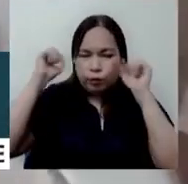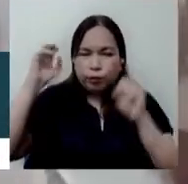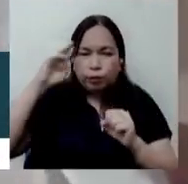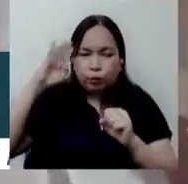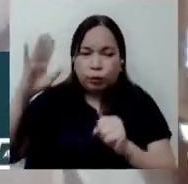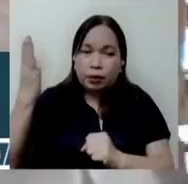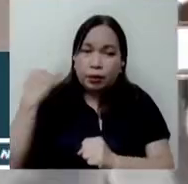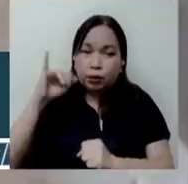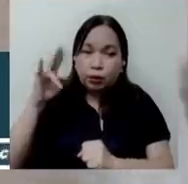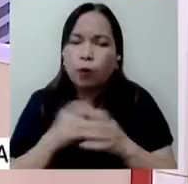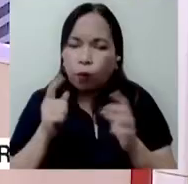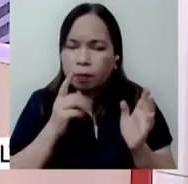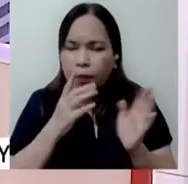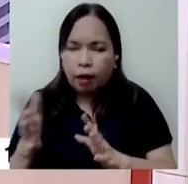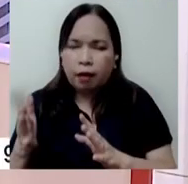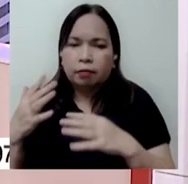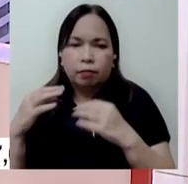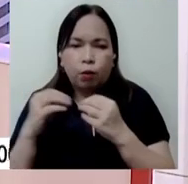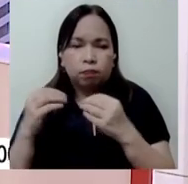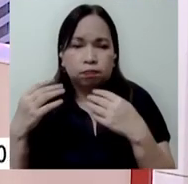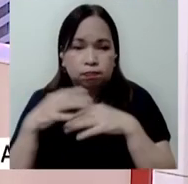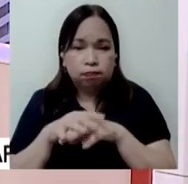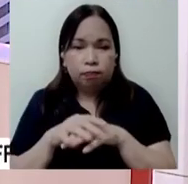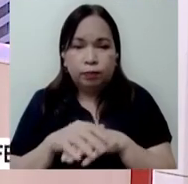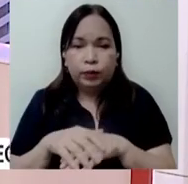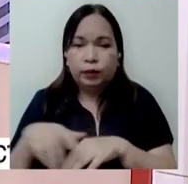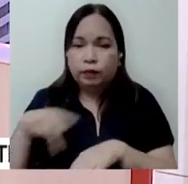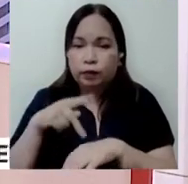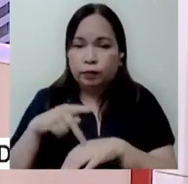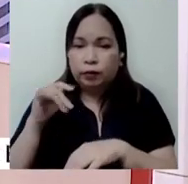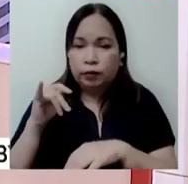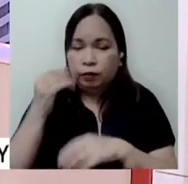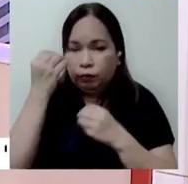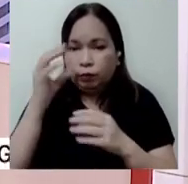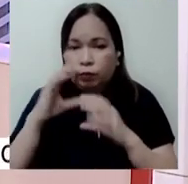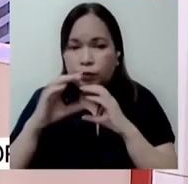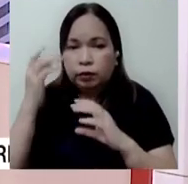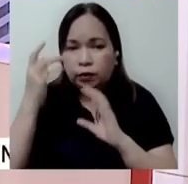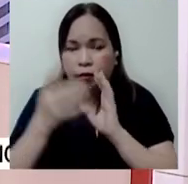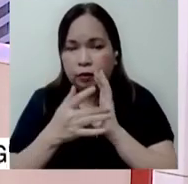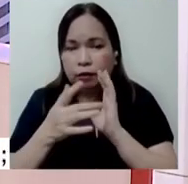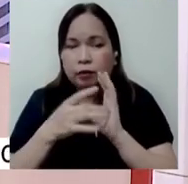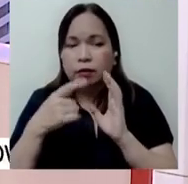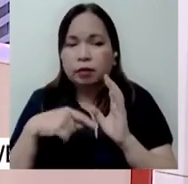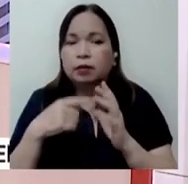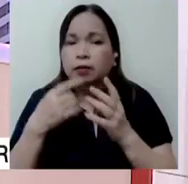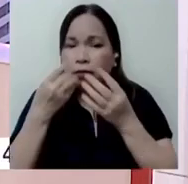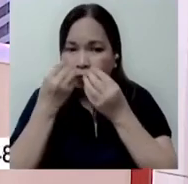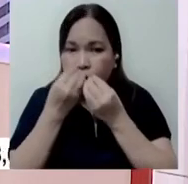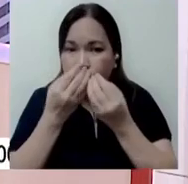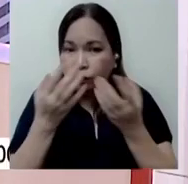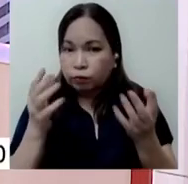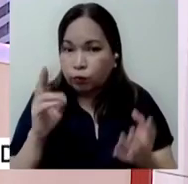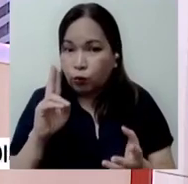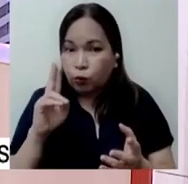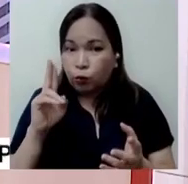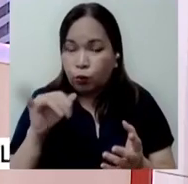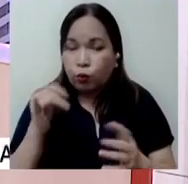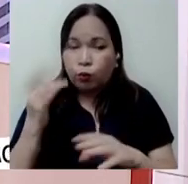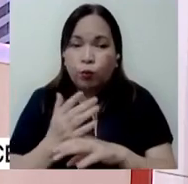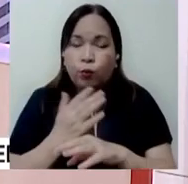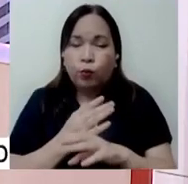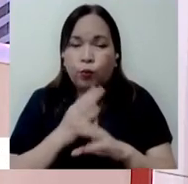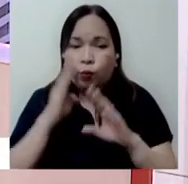various sectors. Philippine ICT Secretary Ivan John Oy unveils plans to improve the Marcos administration's